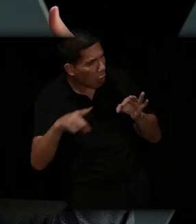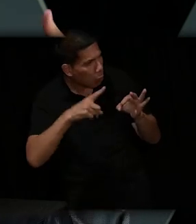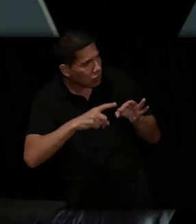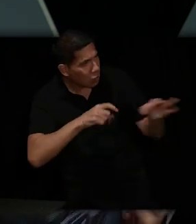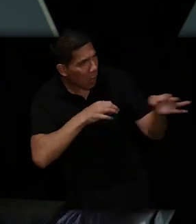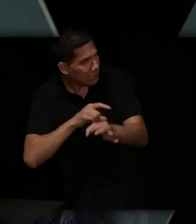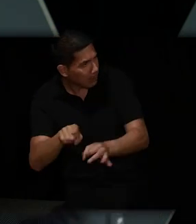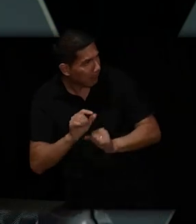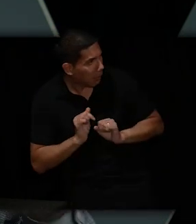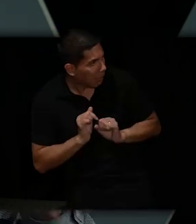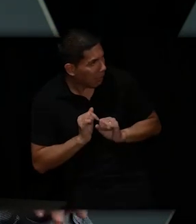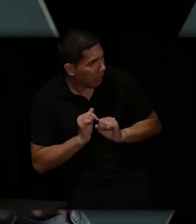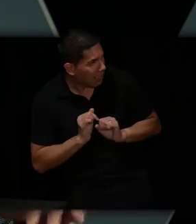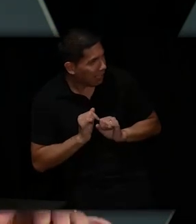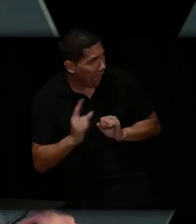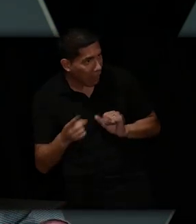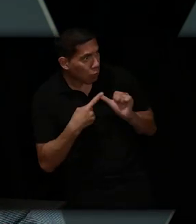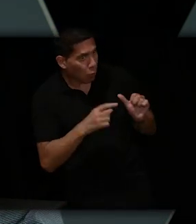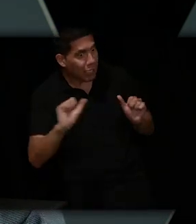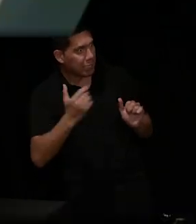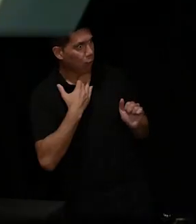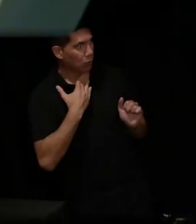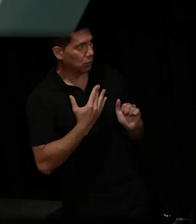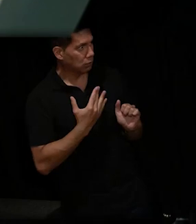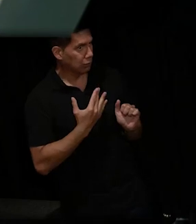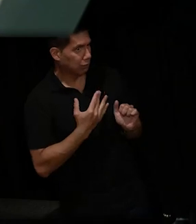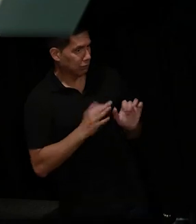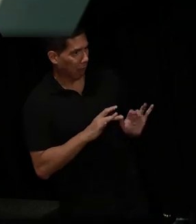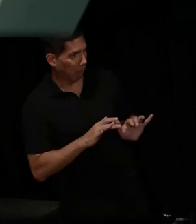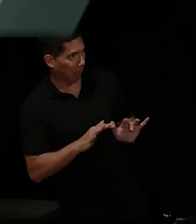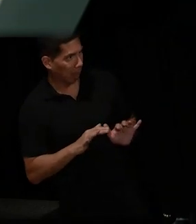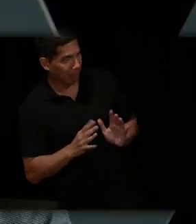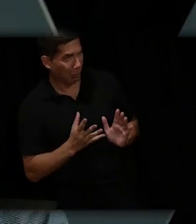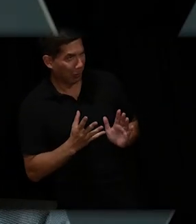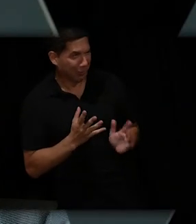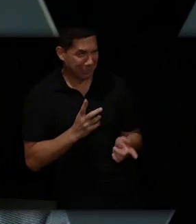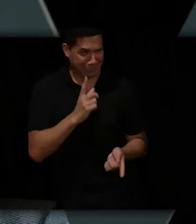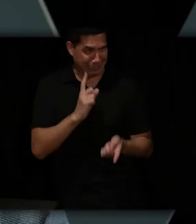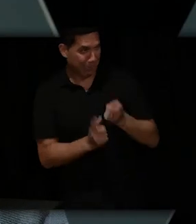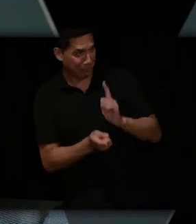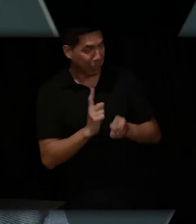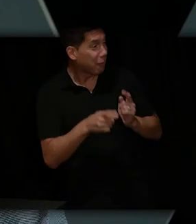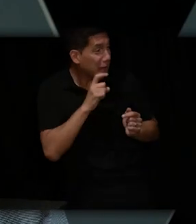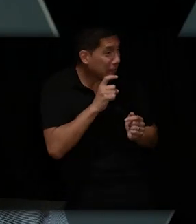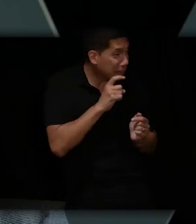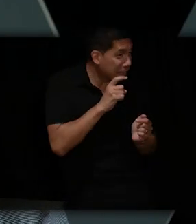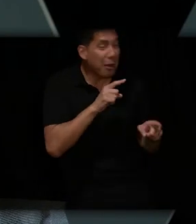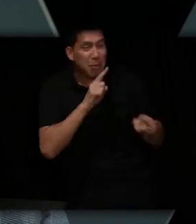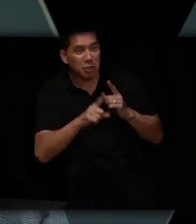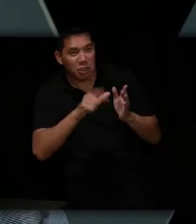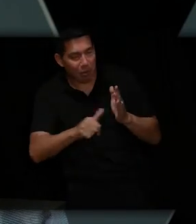then respond to them in his voice. And so sometimes it was fun. Most of the time I knew